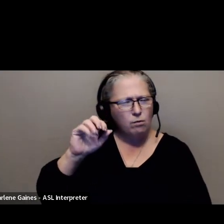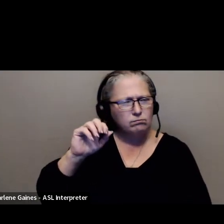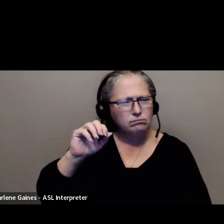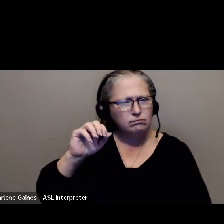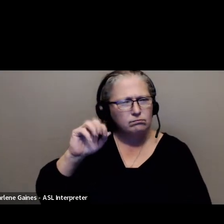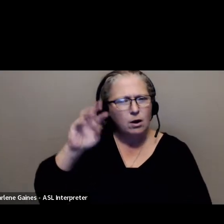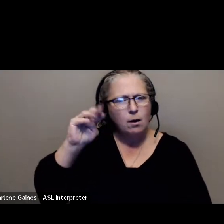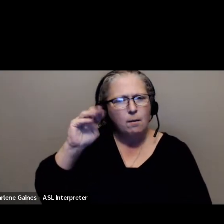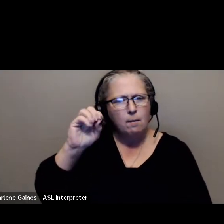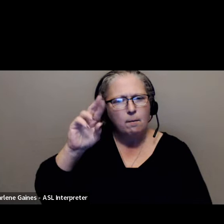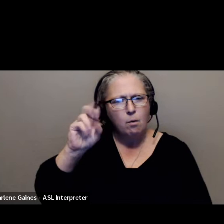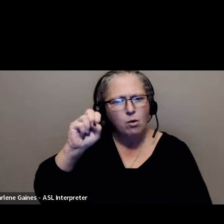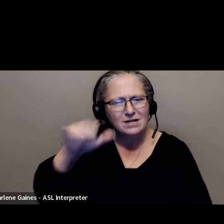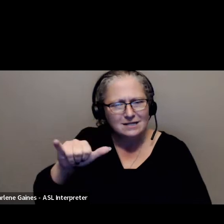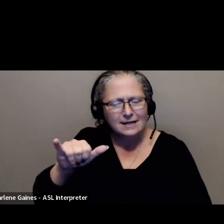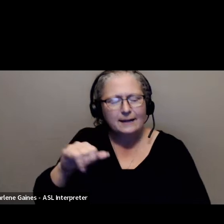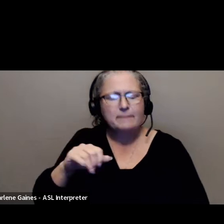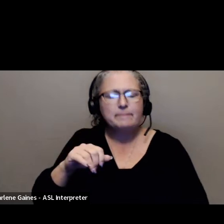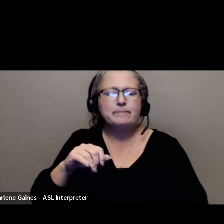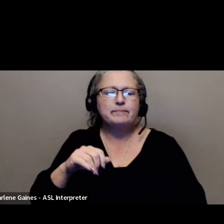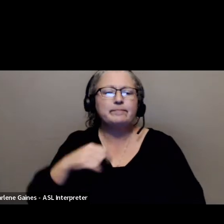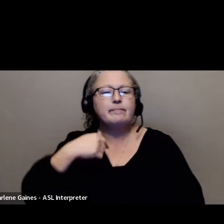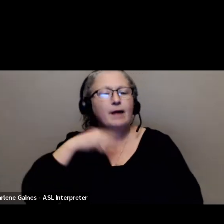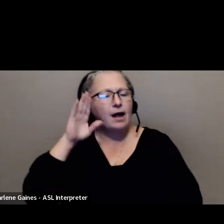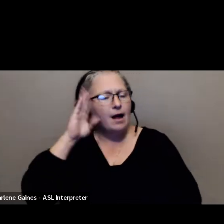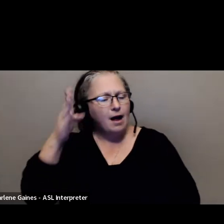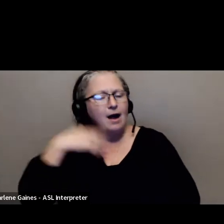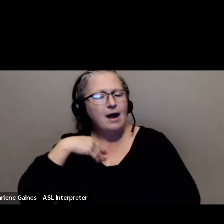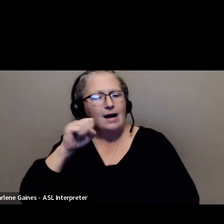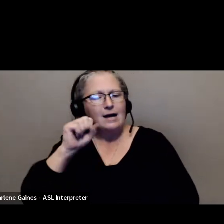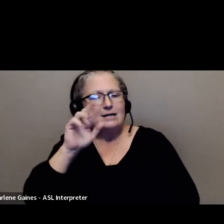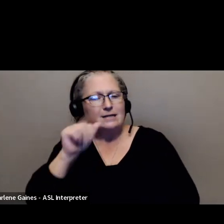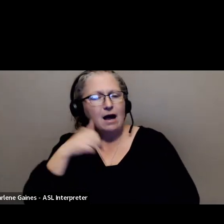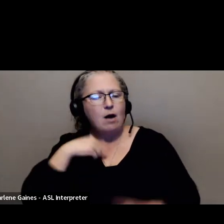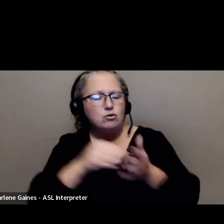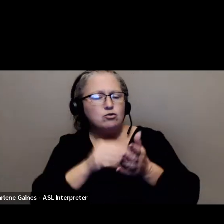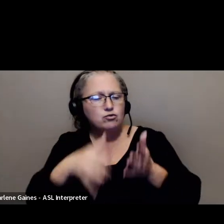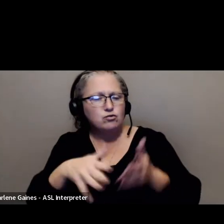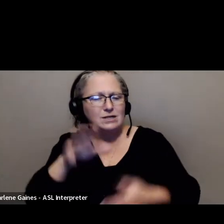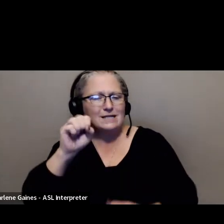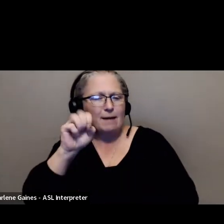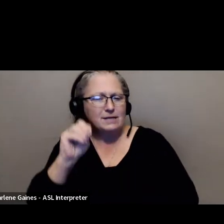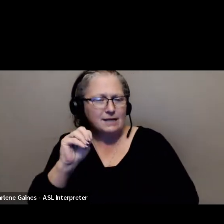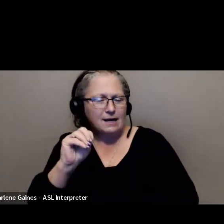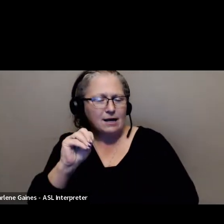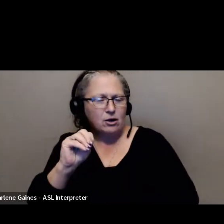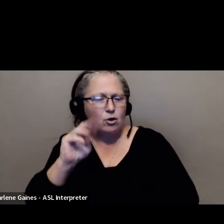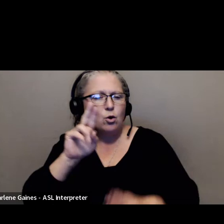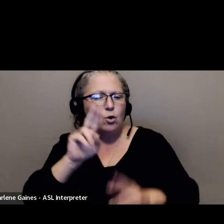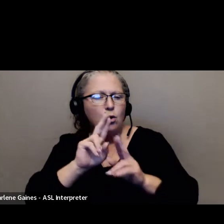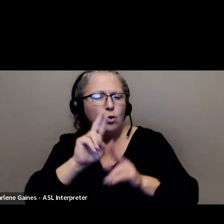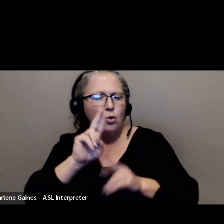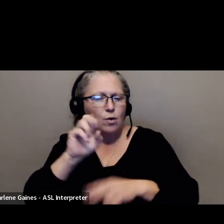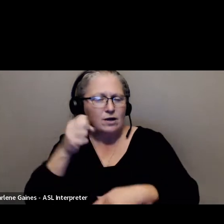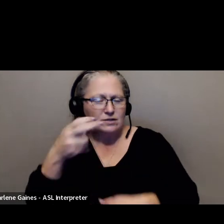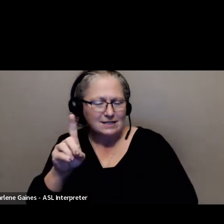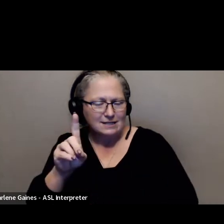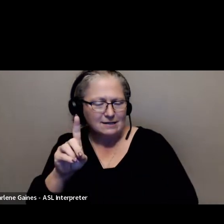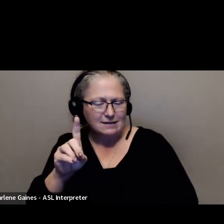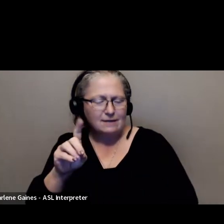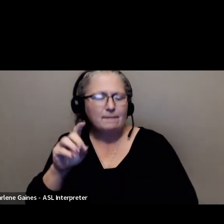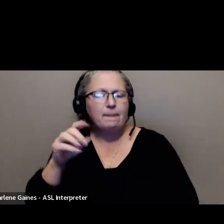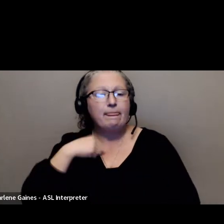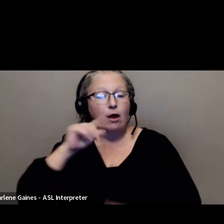Hi, my name is Salah Morsi. I was a student of the San Mateo Union High School District.